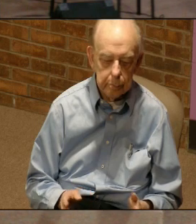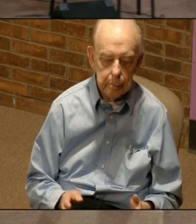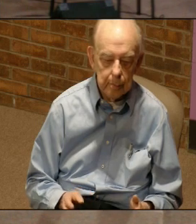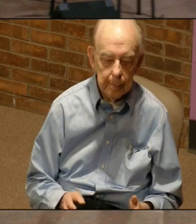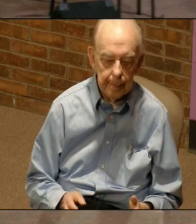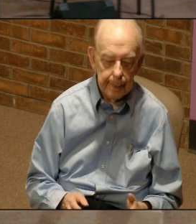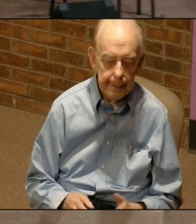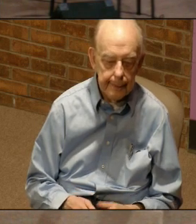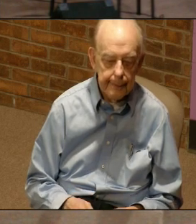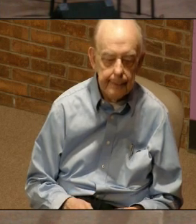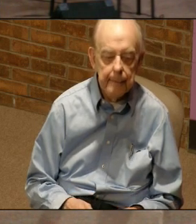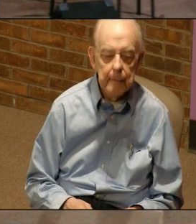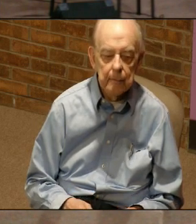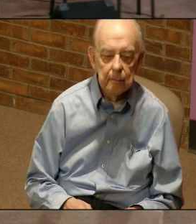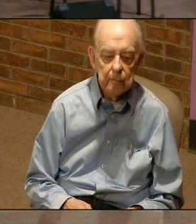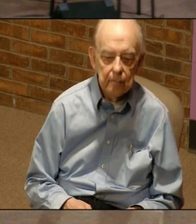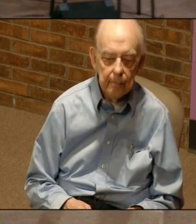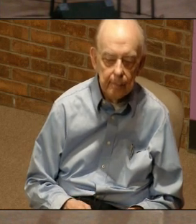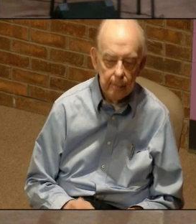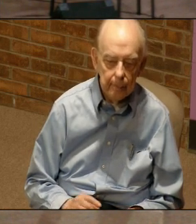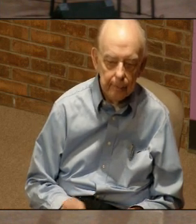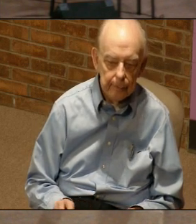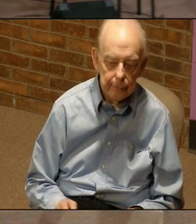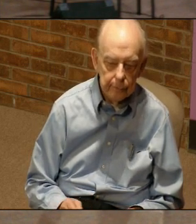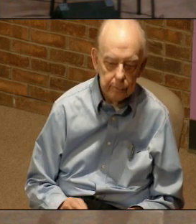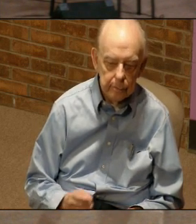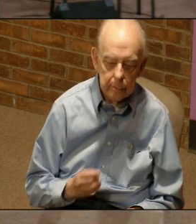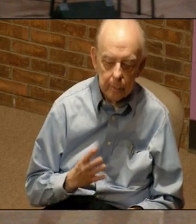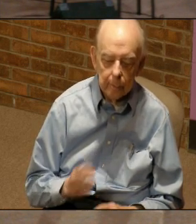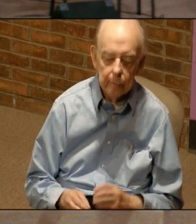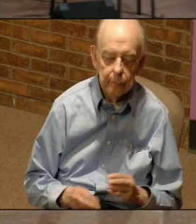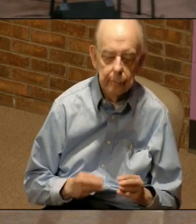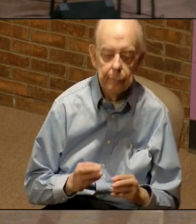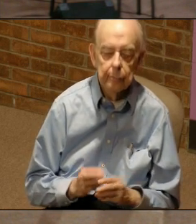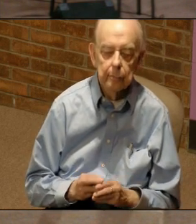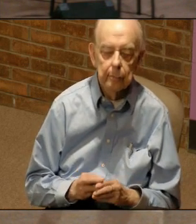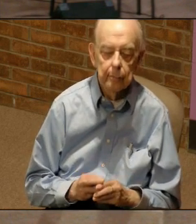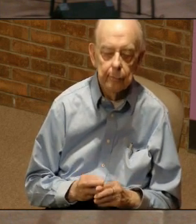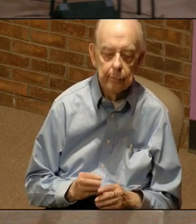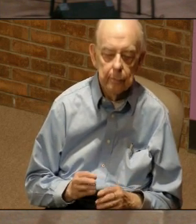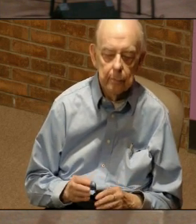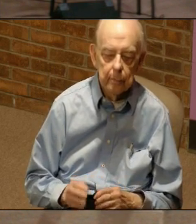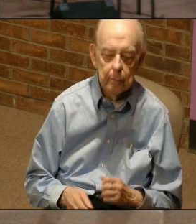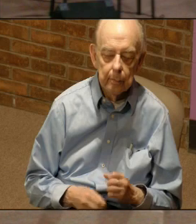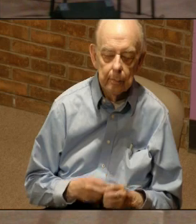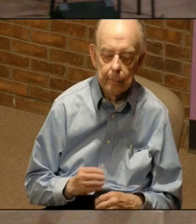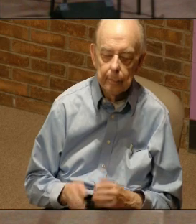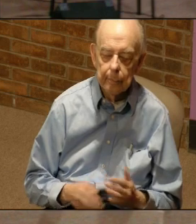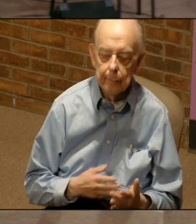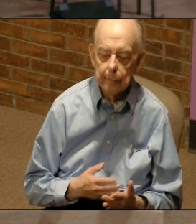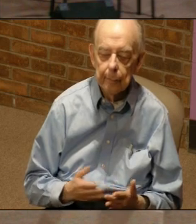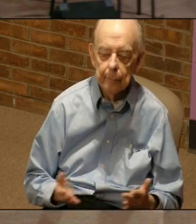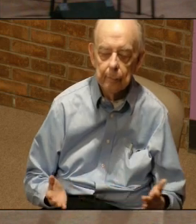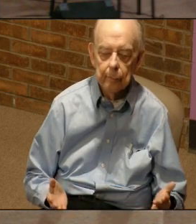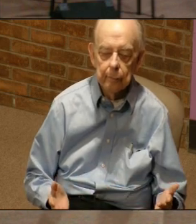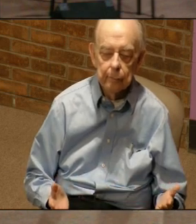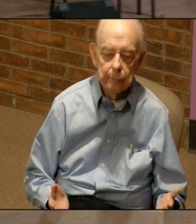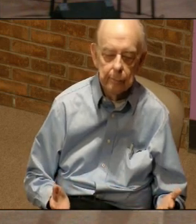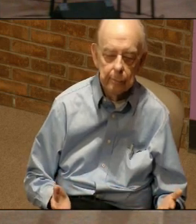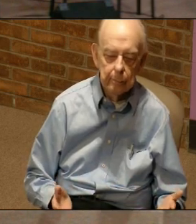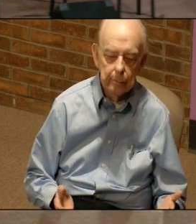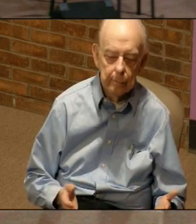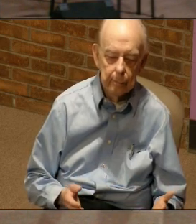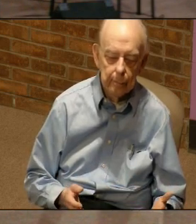a two-edged sword. The light of the world, besides which everything